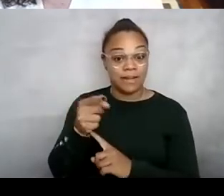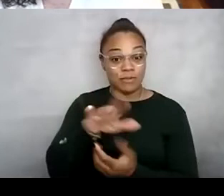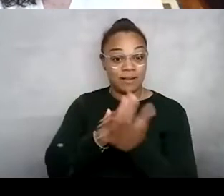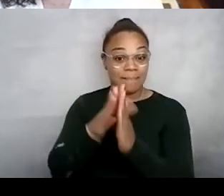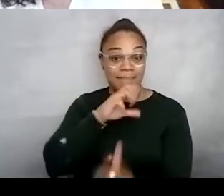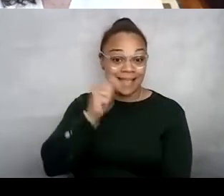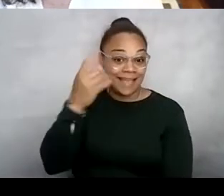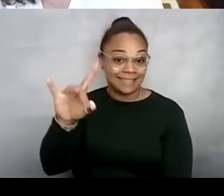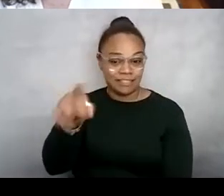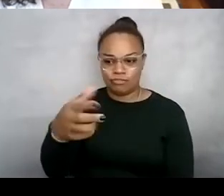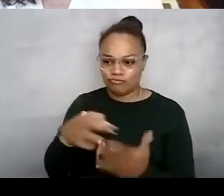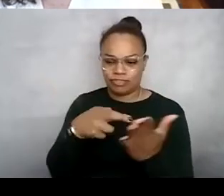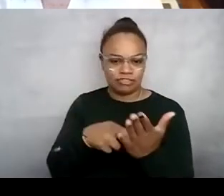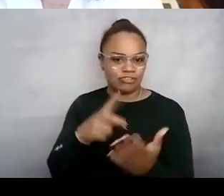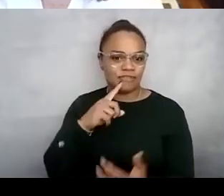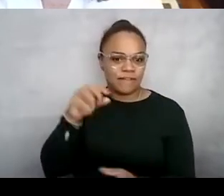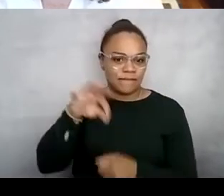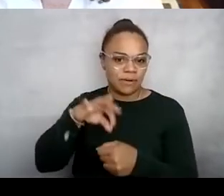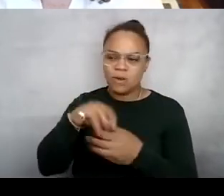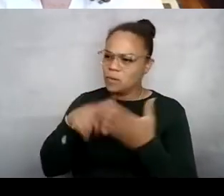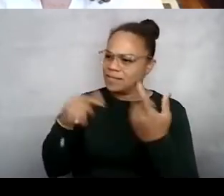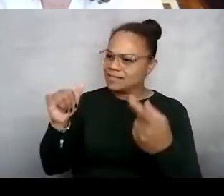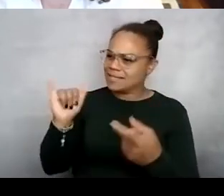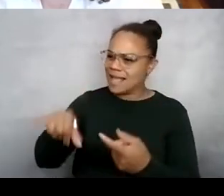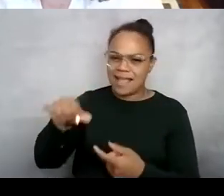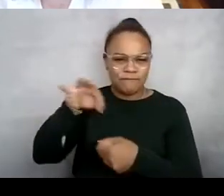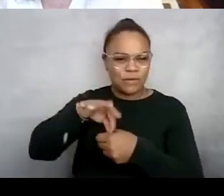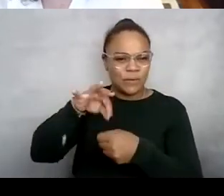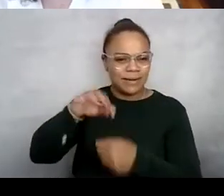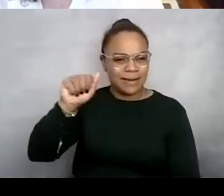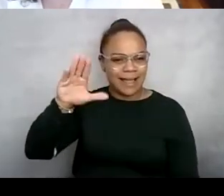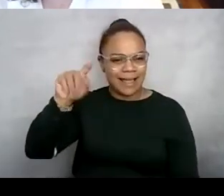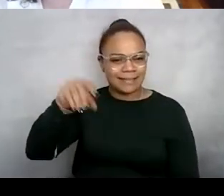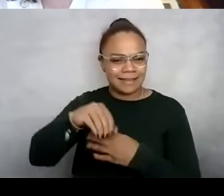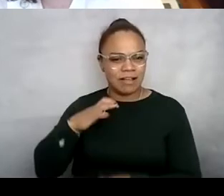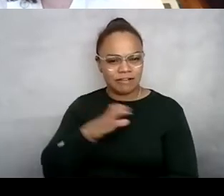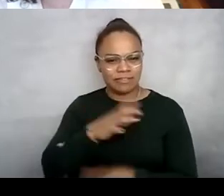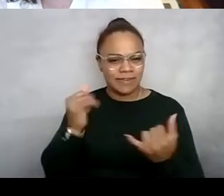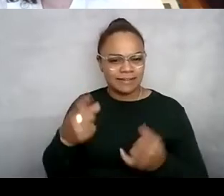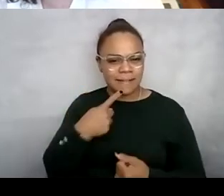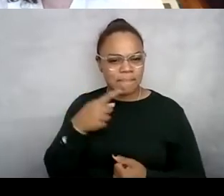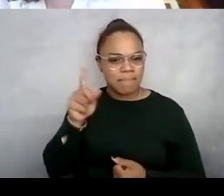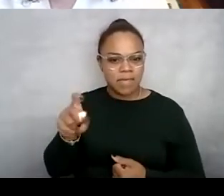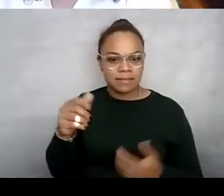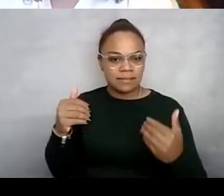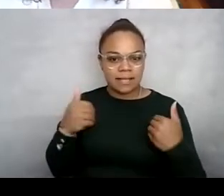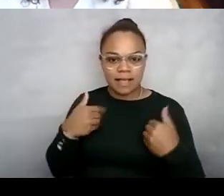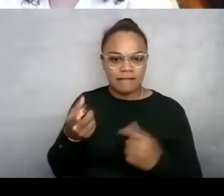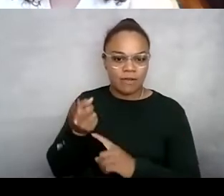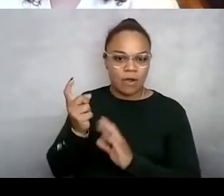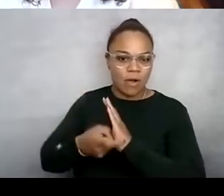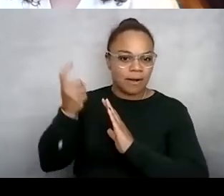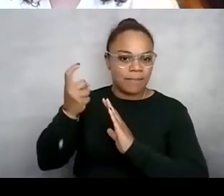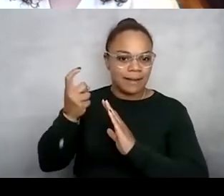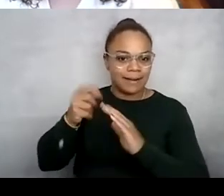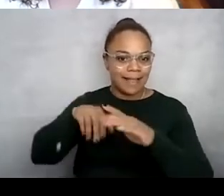I mean, what's that voting act they have going on up there in the US Congress right now, saying that there needs to be, an automatic access to everyone having